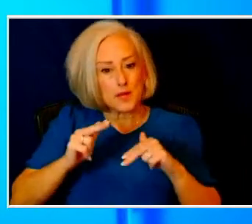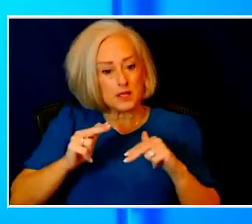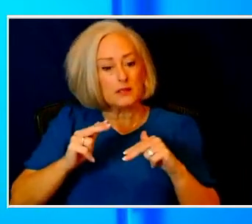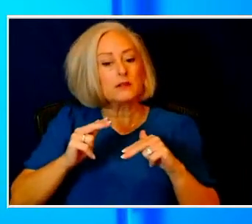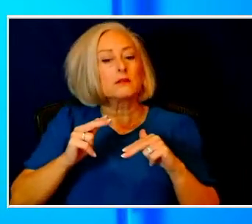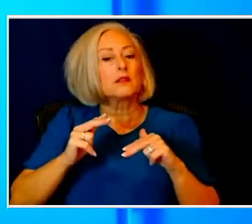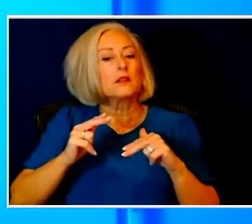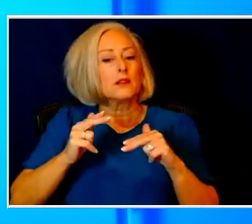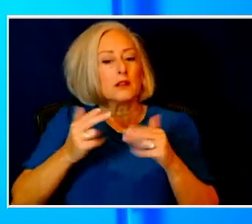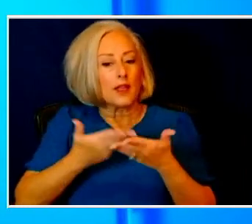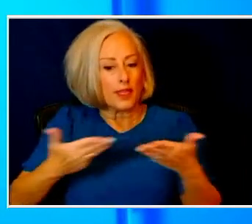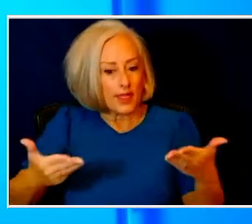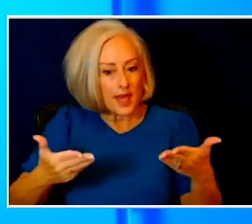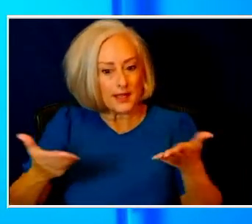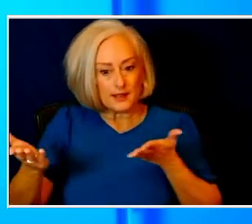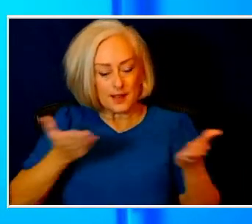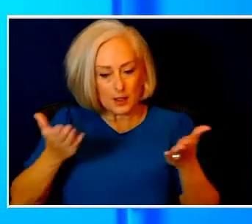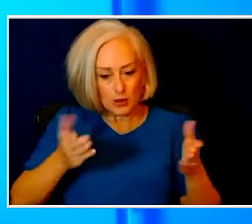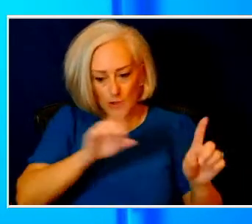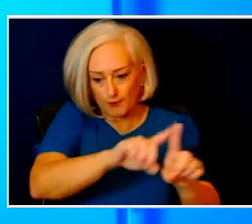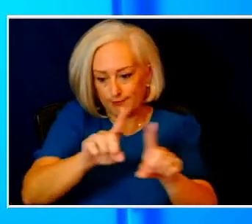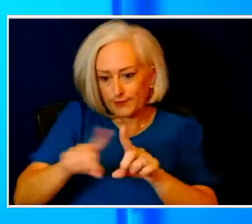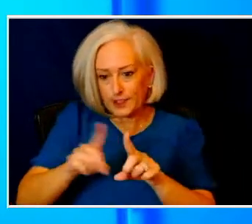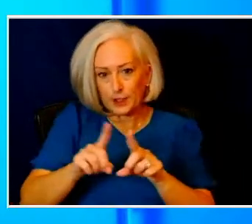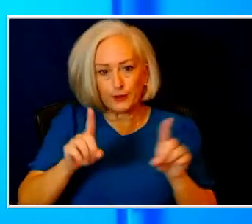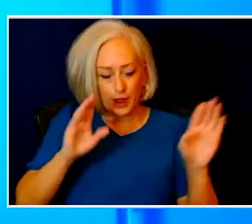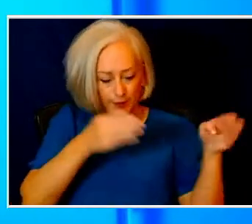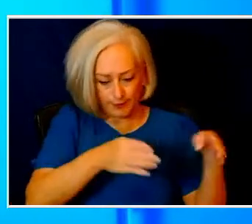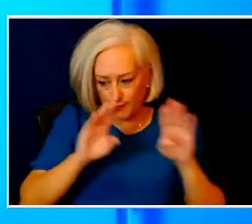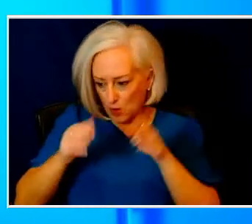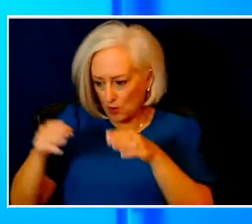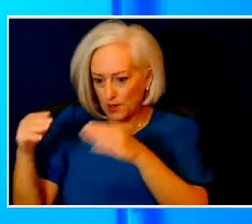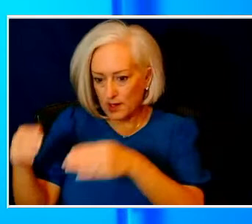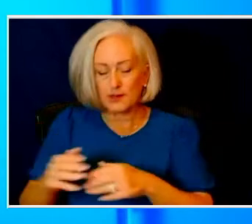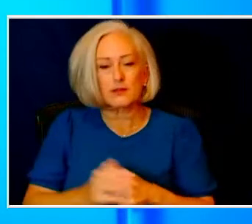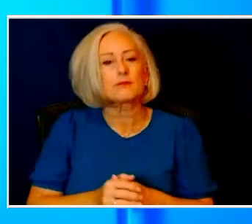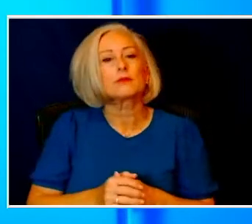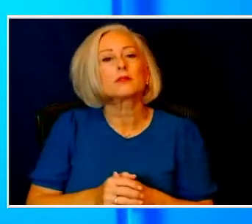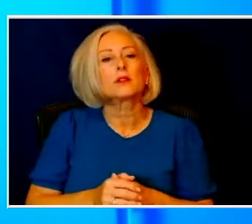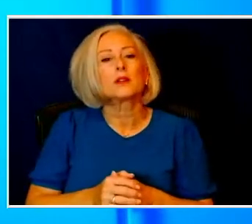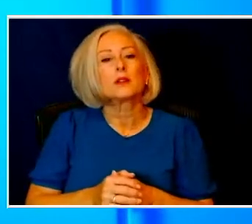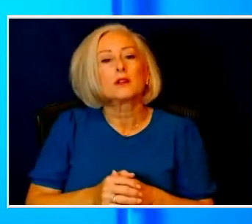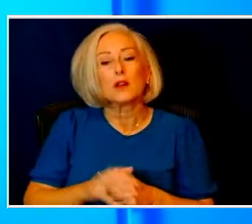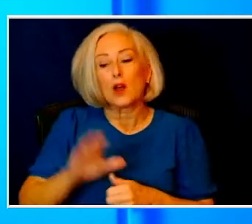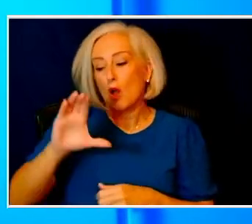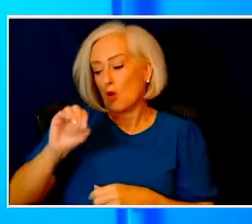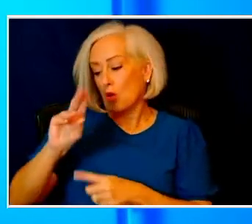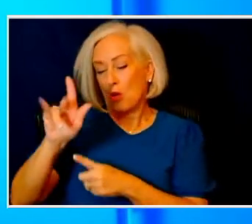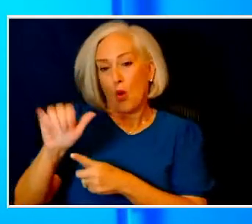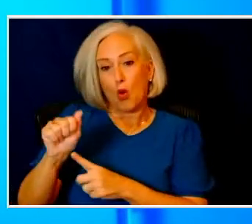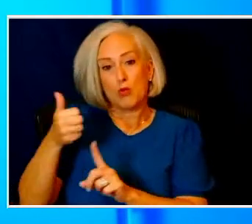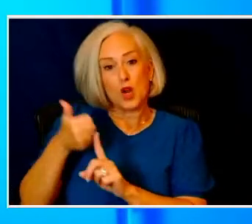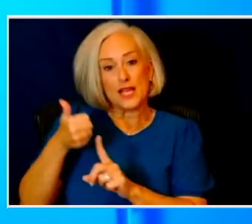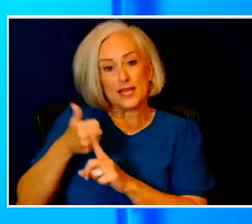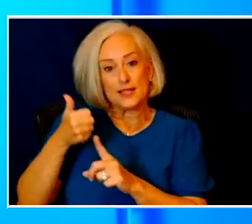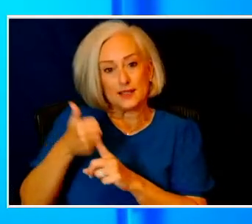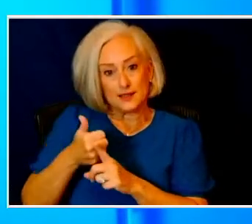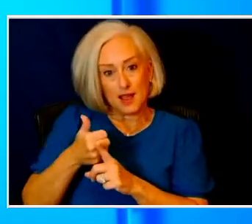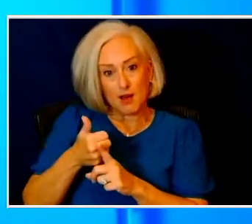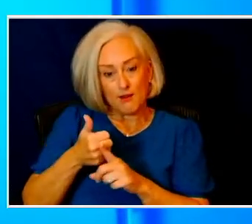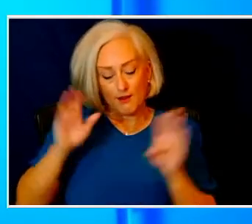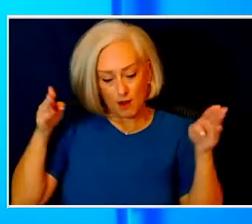many investigators. The special thing about the COBRA is that it is targeting